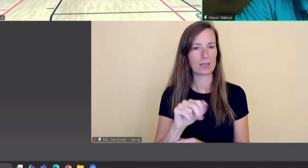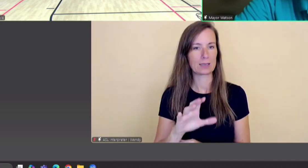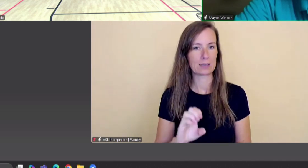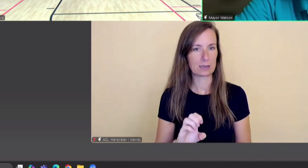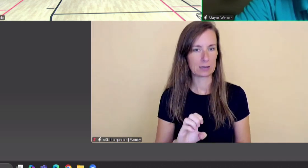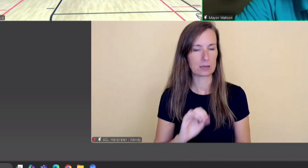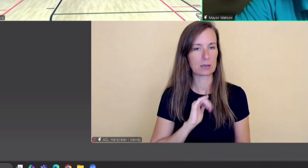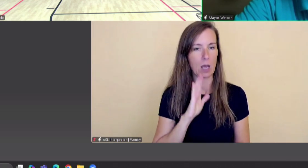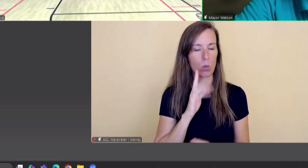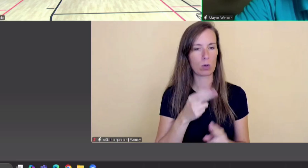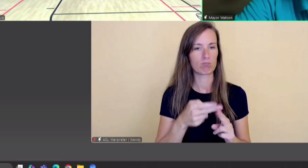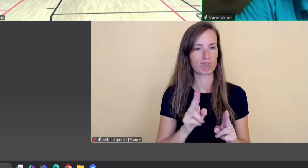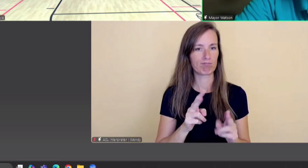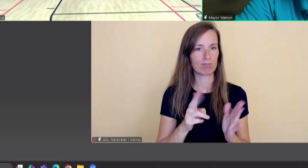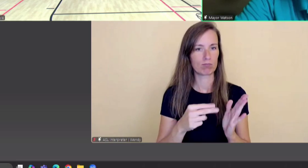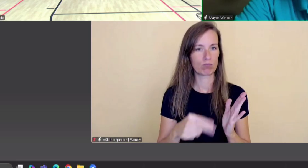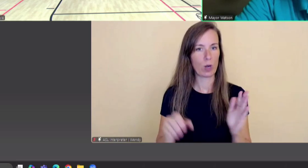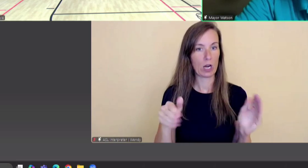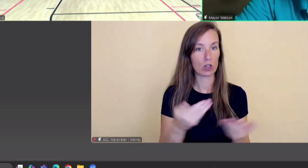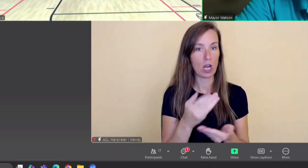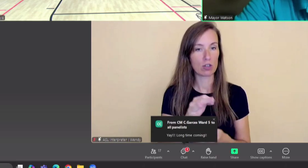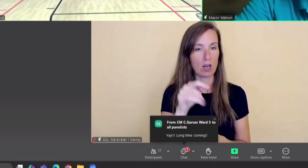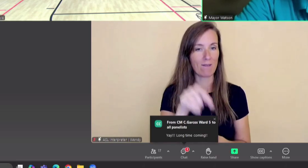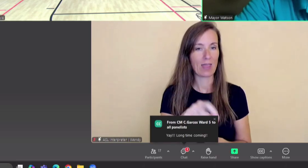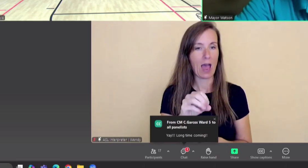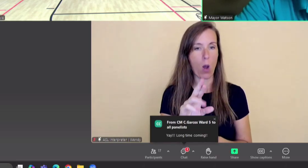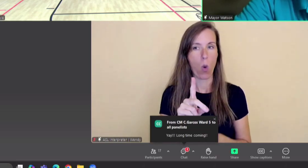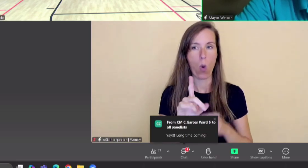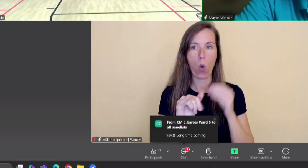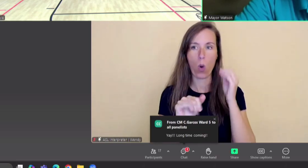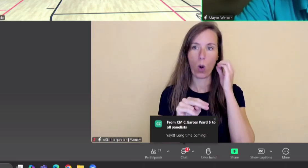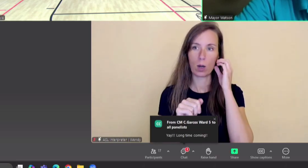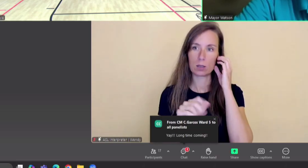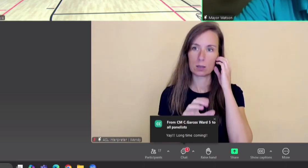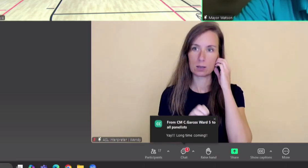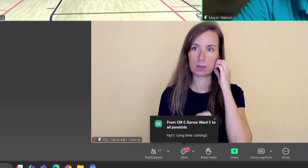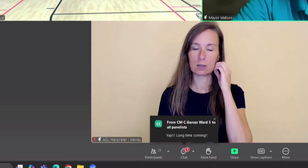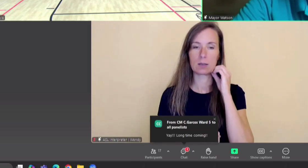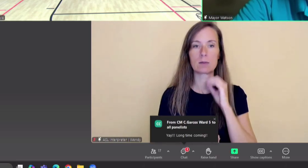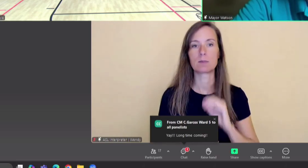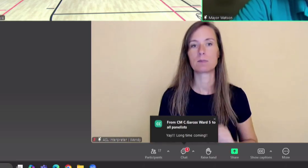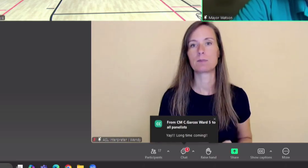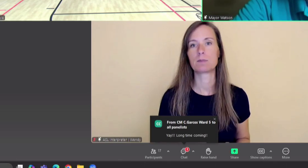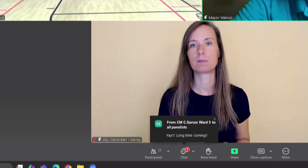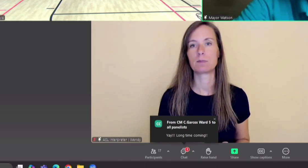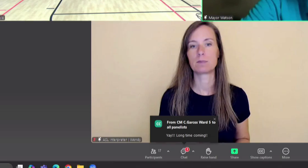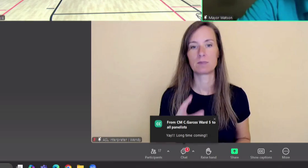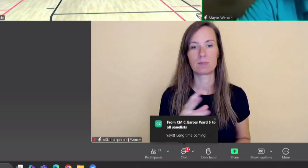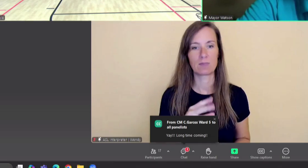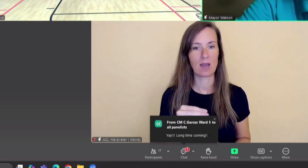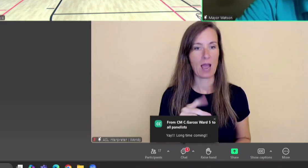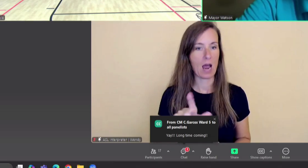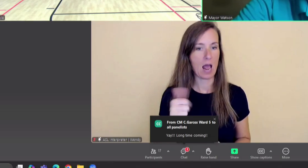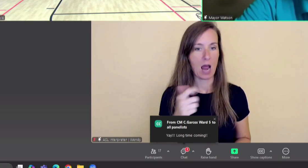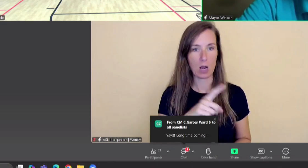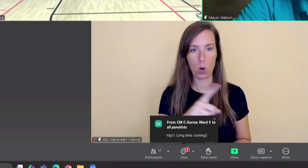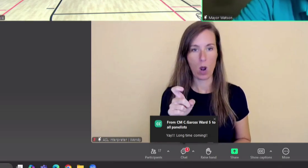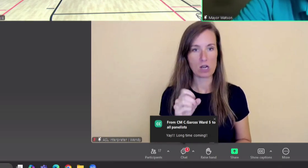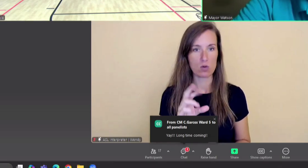briefly read the introduction of that ordinance and invite any questions or comments from